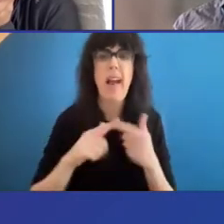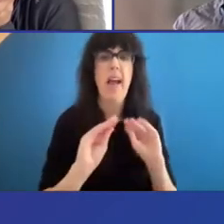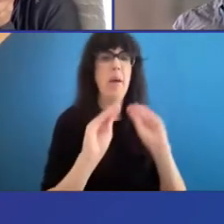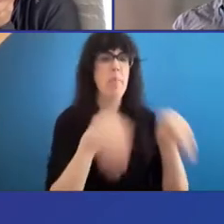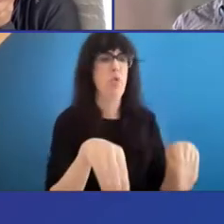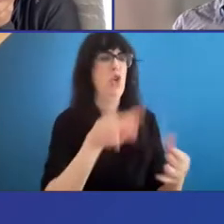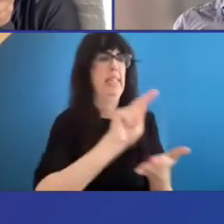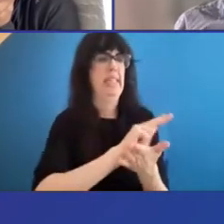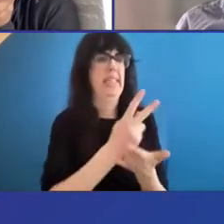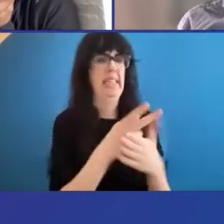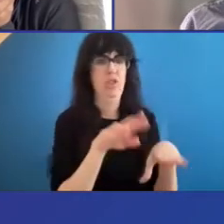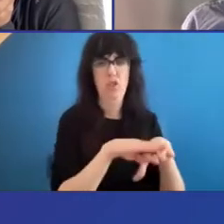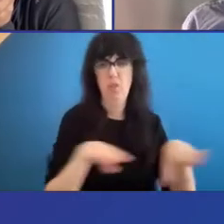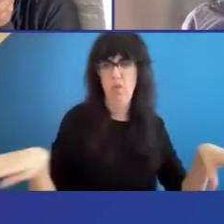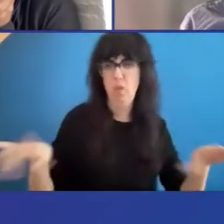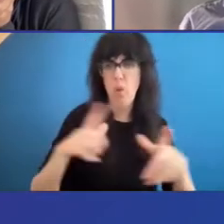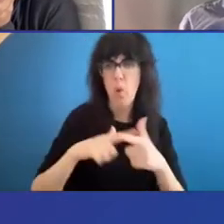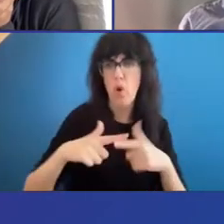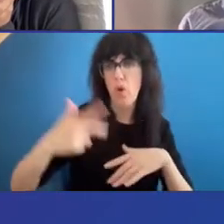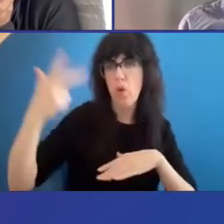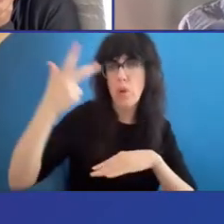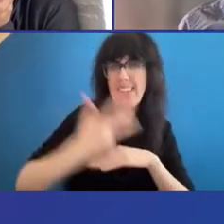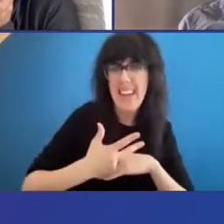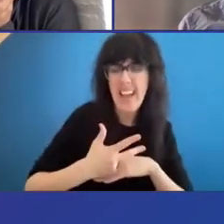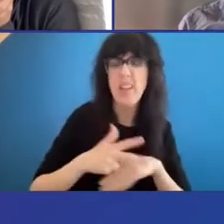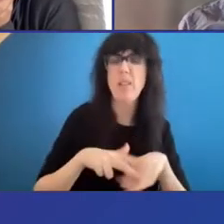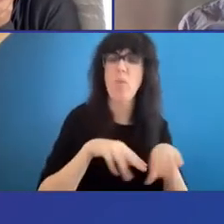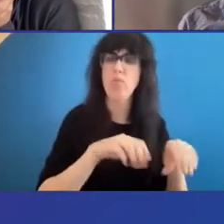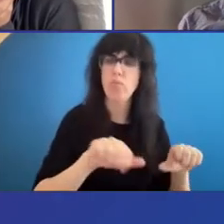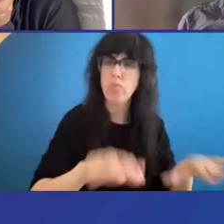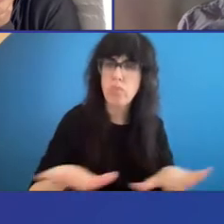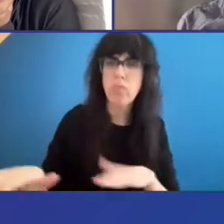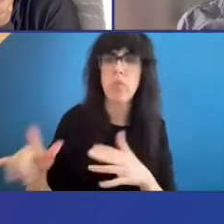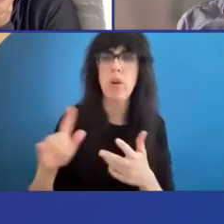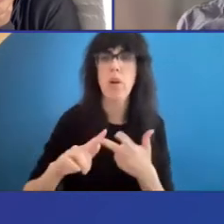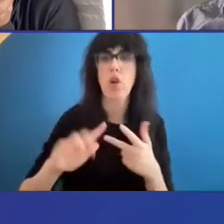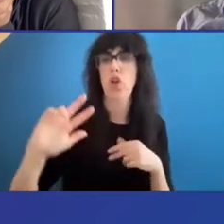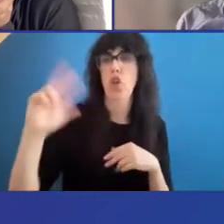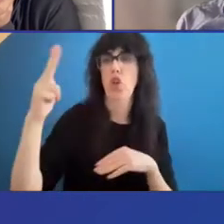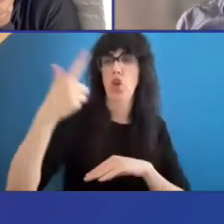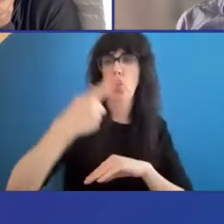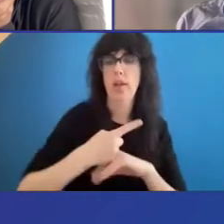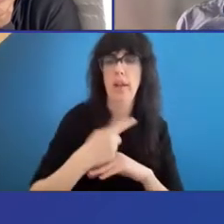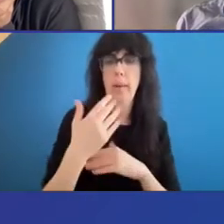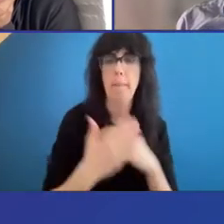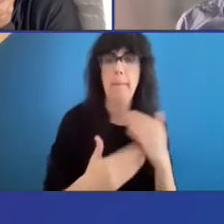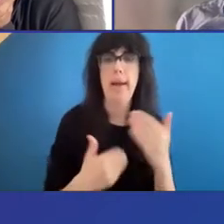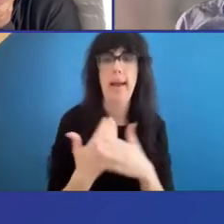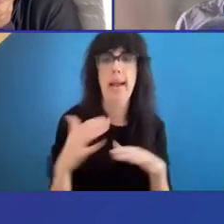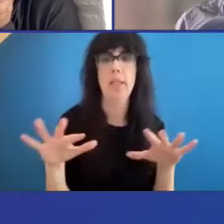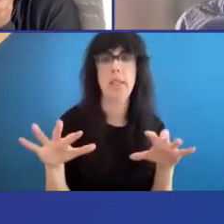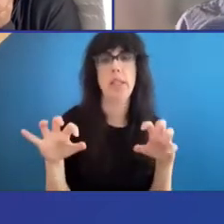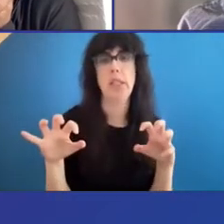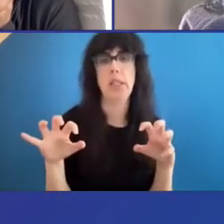It took like 3 days. On the third day, my hands were like this. This is before I got this